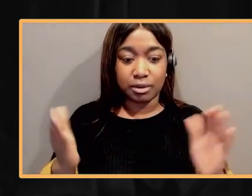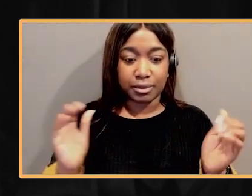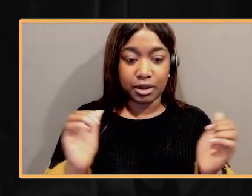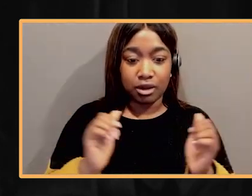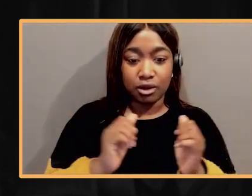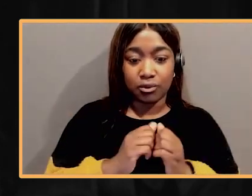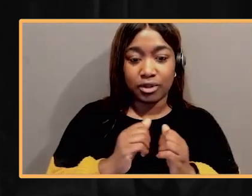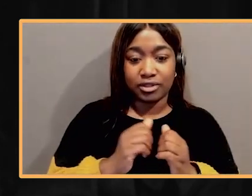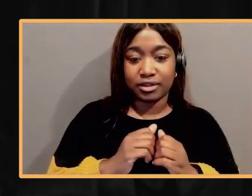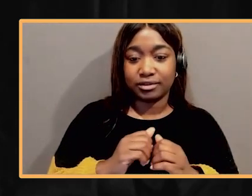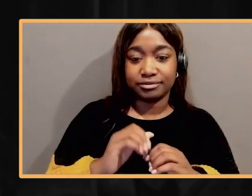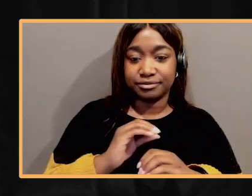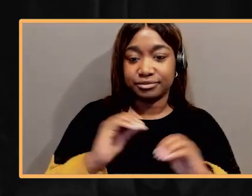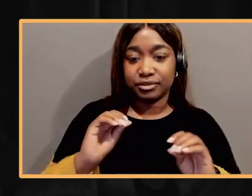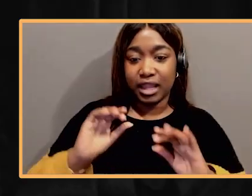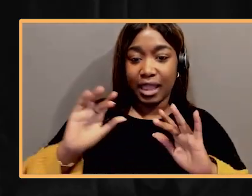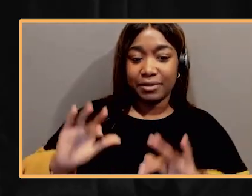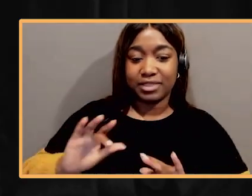something to,